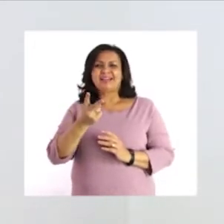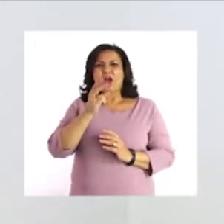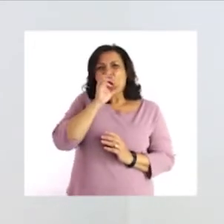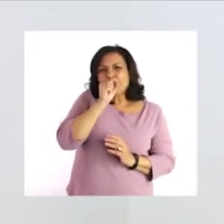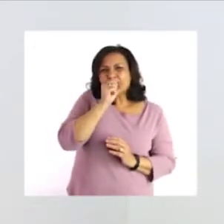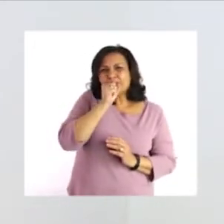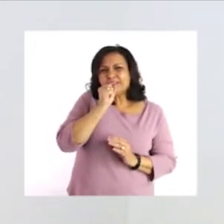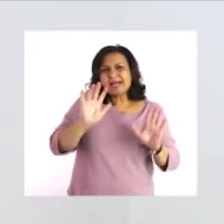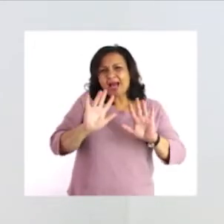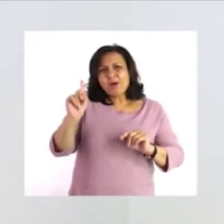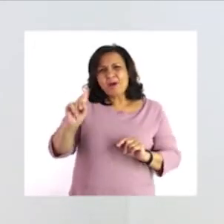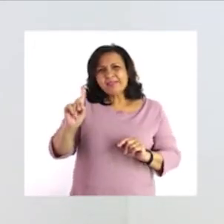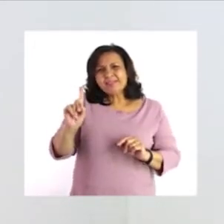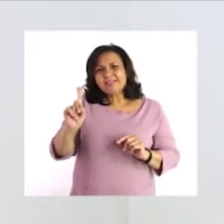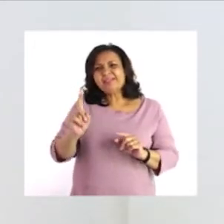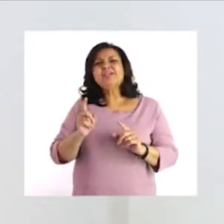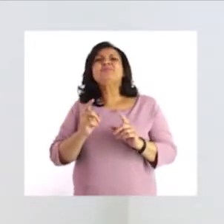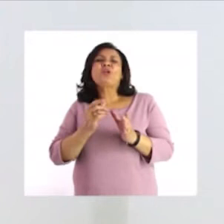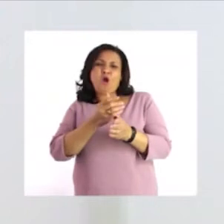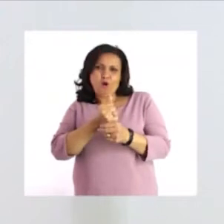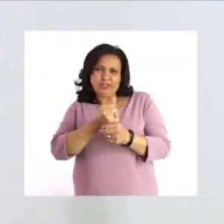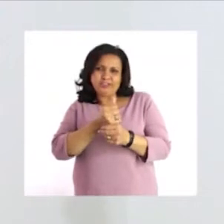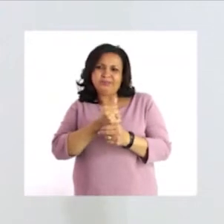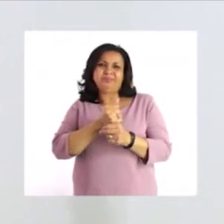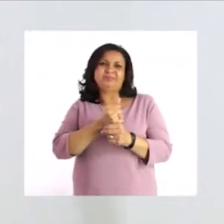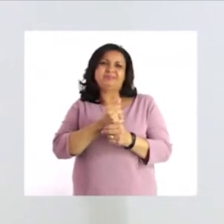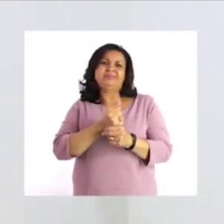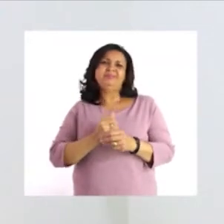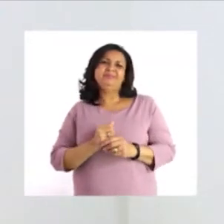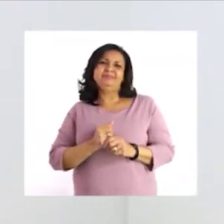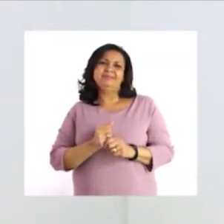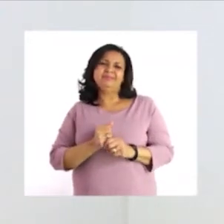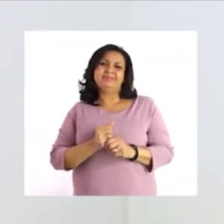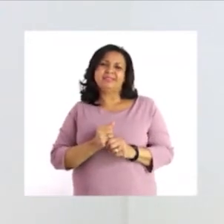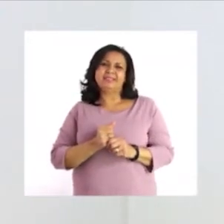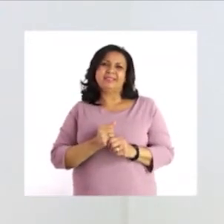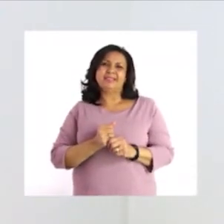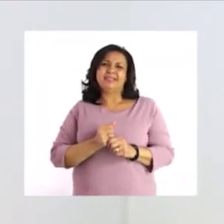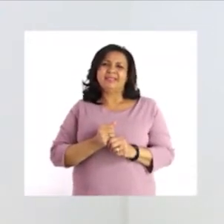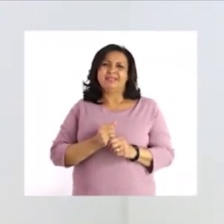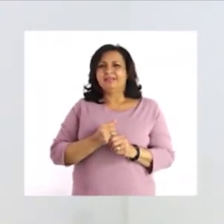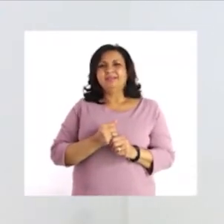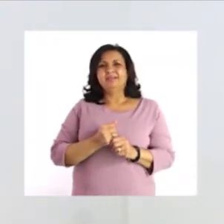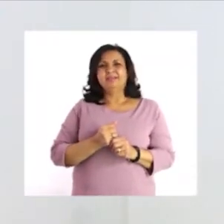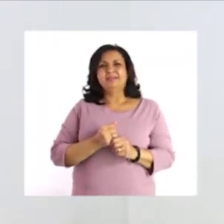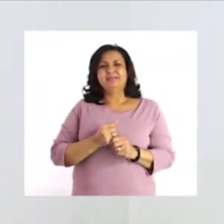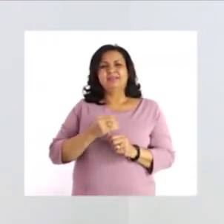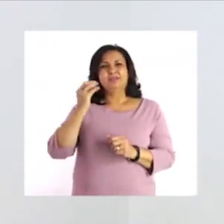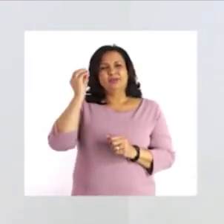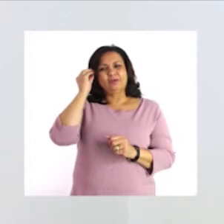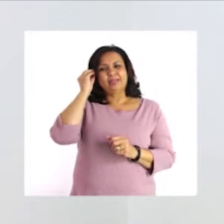tangerine. It is nice and orange, warm orange color. Did you know that a cucumber